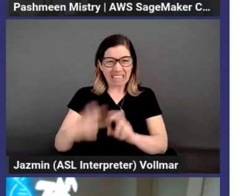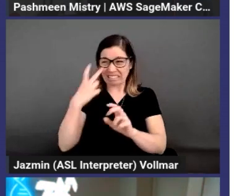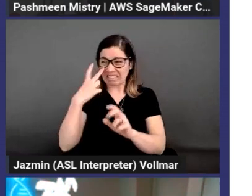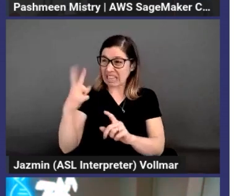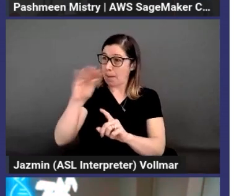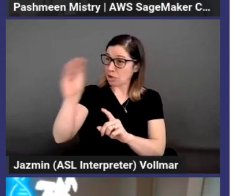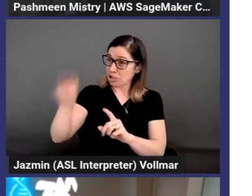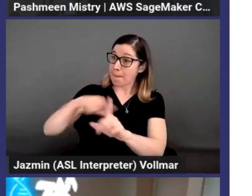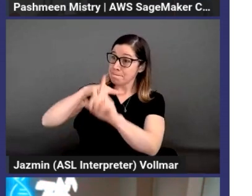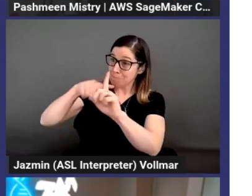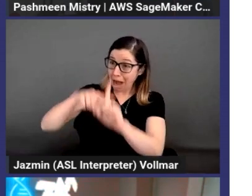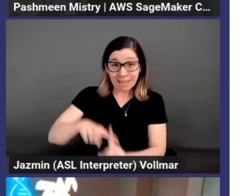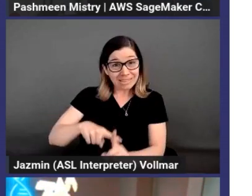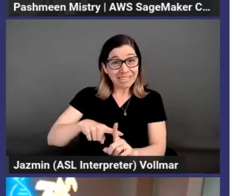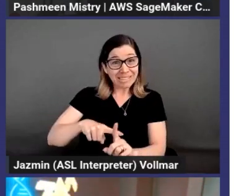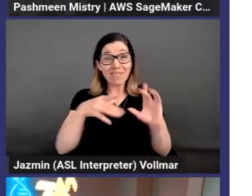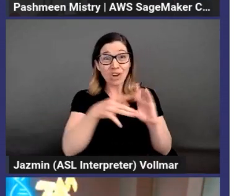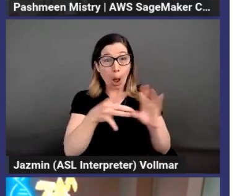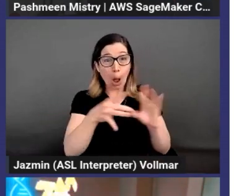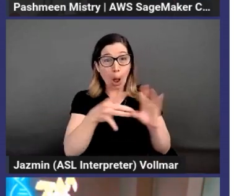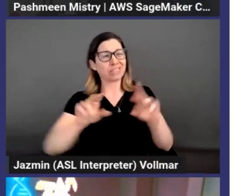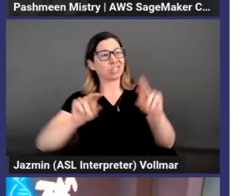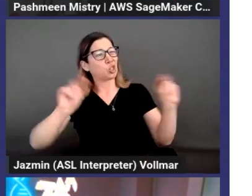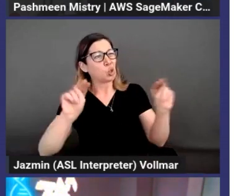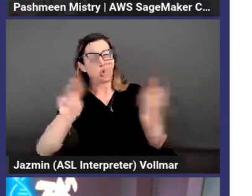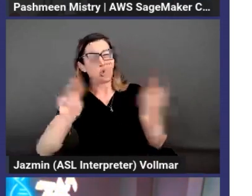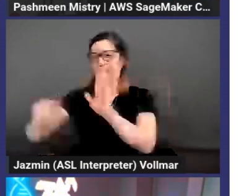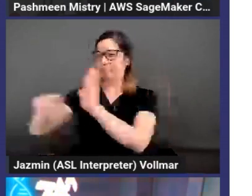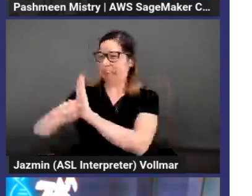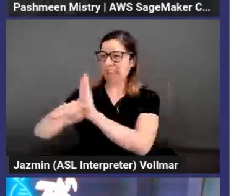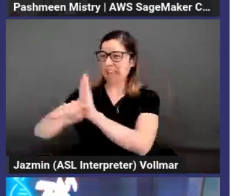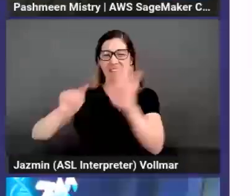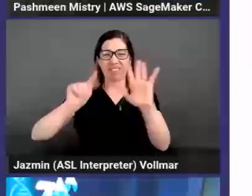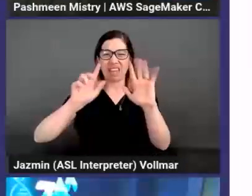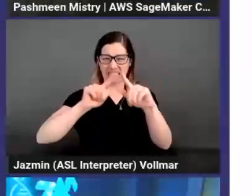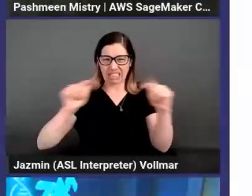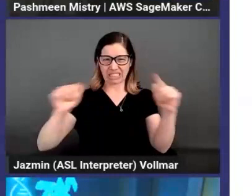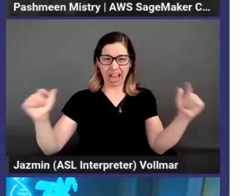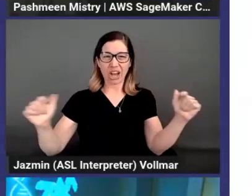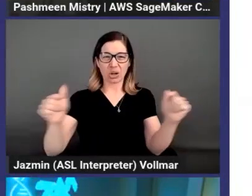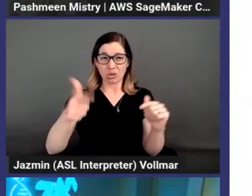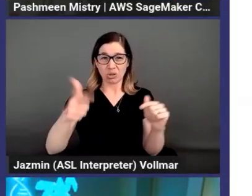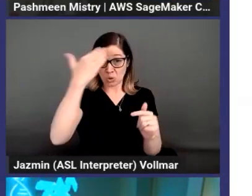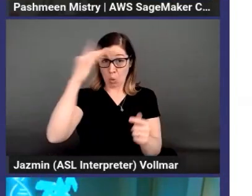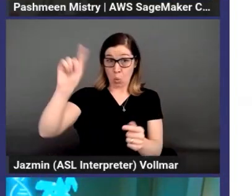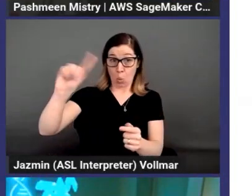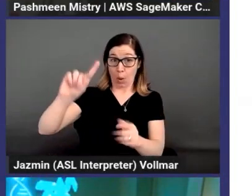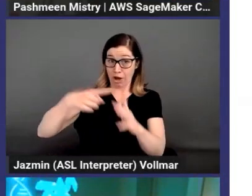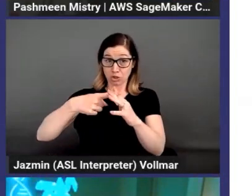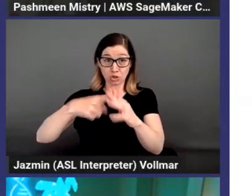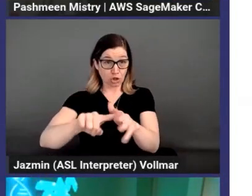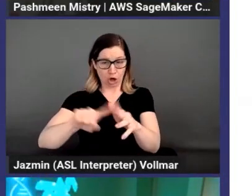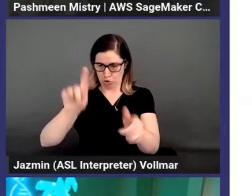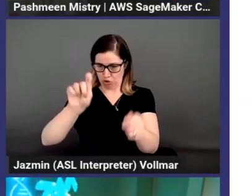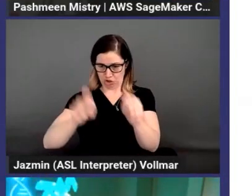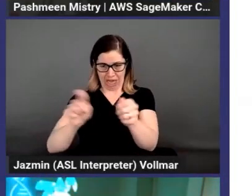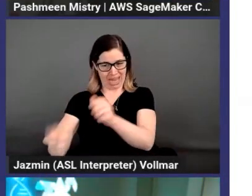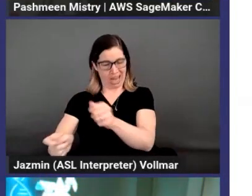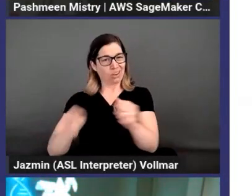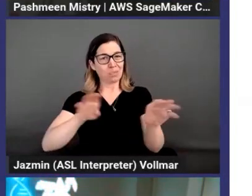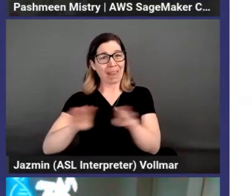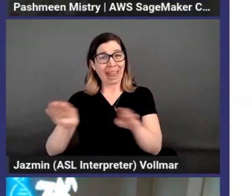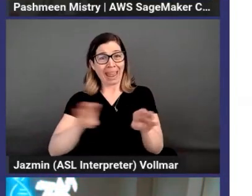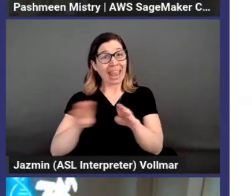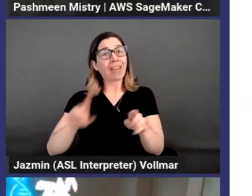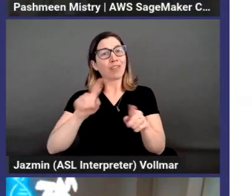positive comments, split that out, neutral, negative, et cetera, and know where you can kind of start to change behaviors in order to